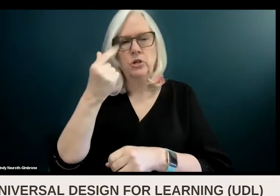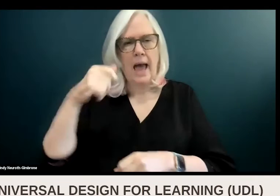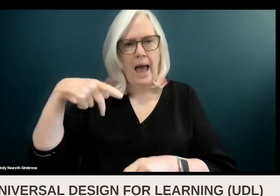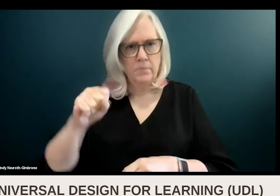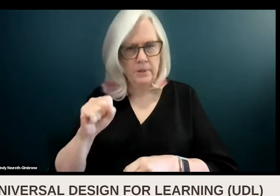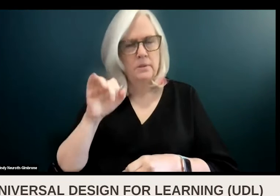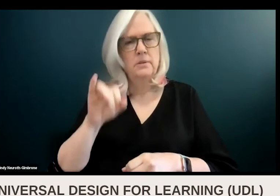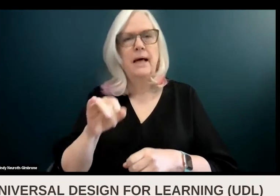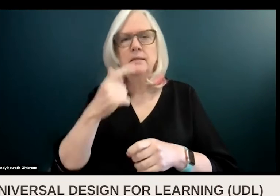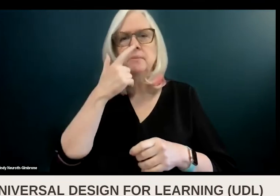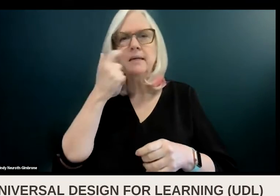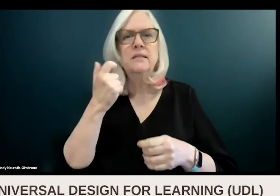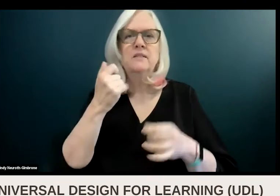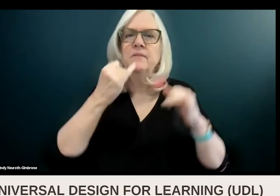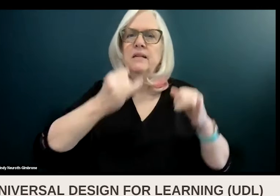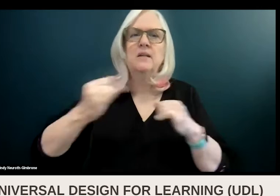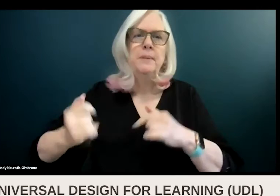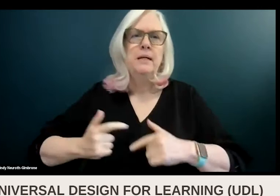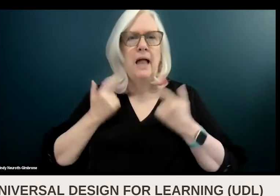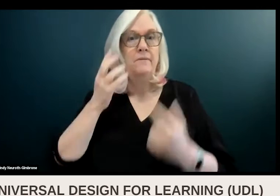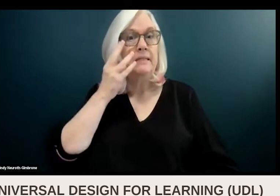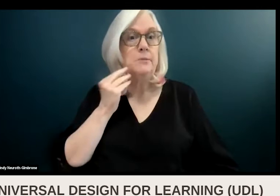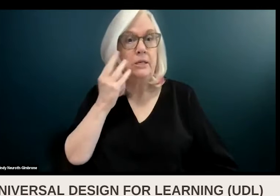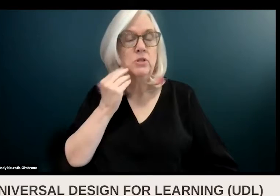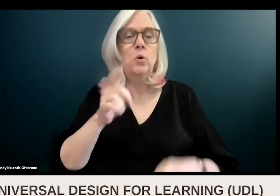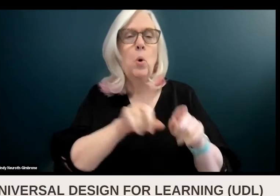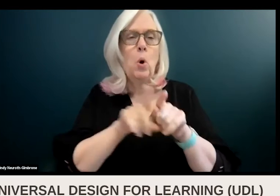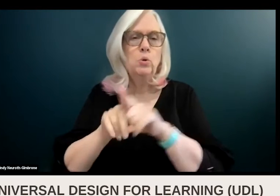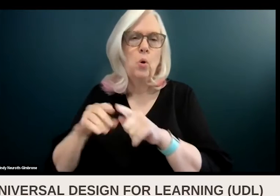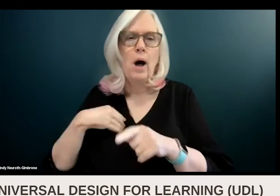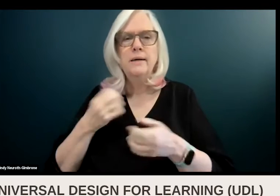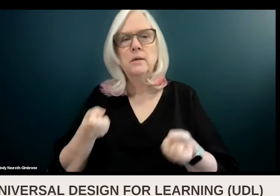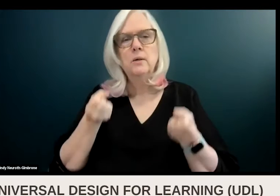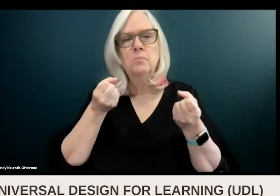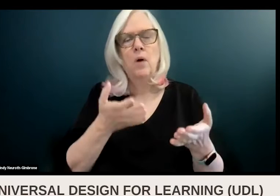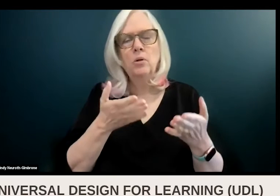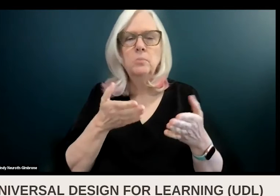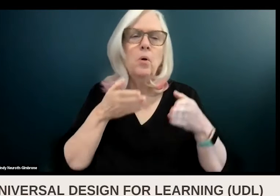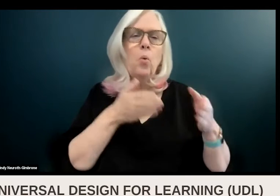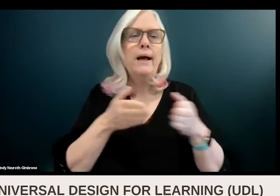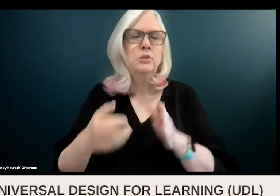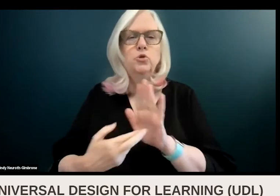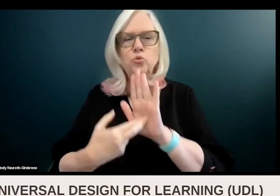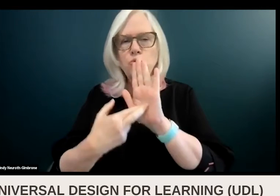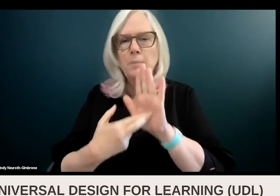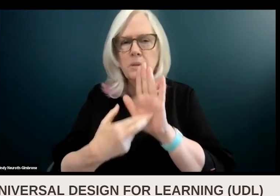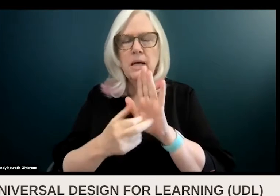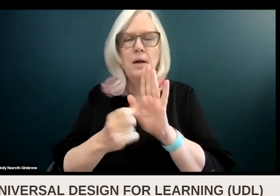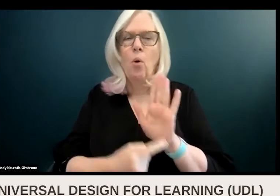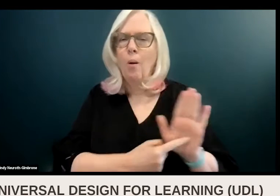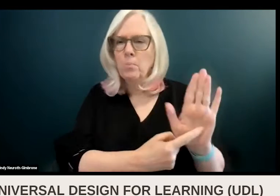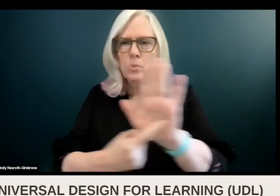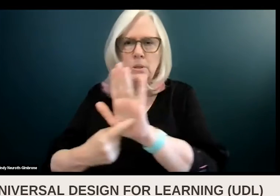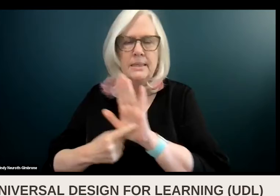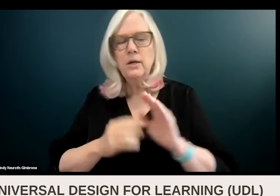life experiences. It involves multiple forms of representation or presenting of course